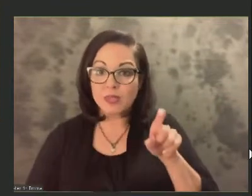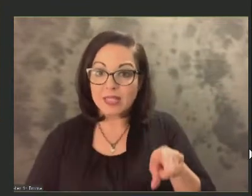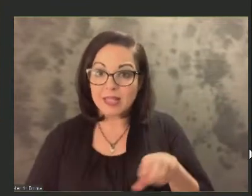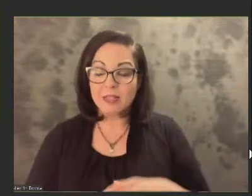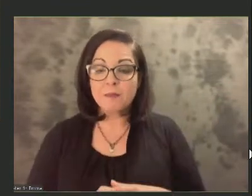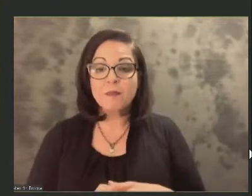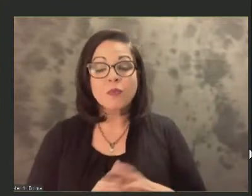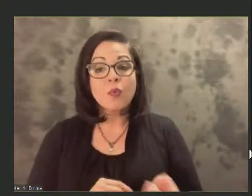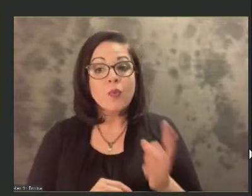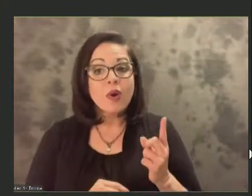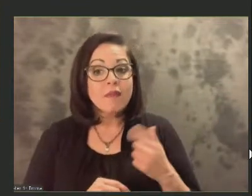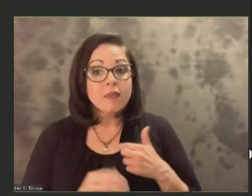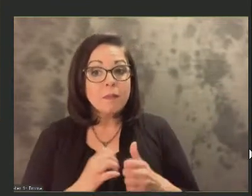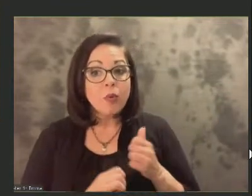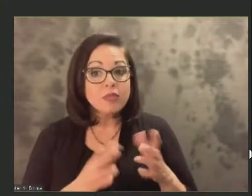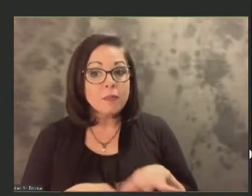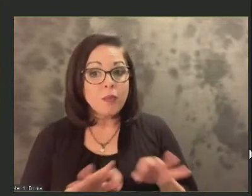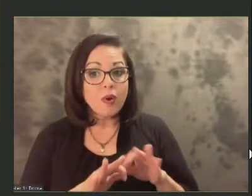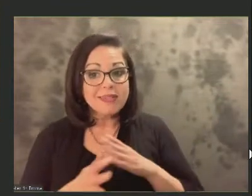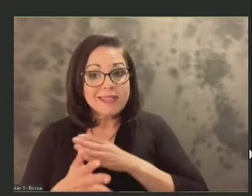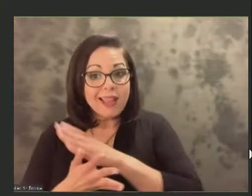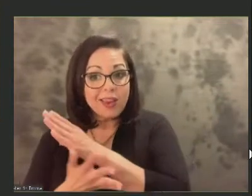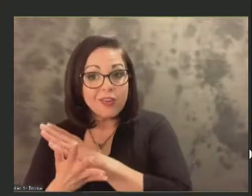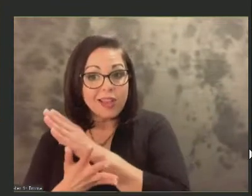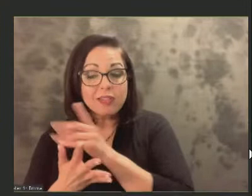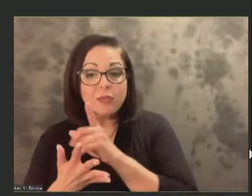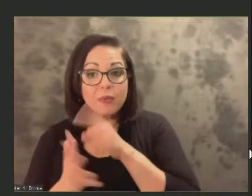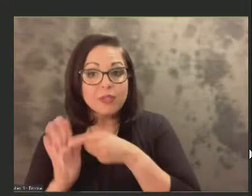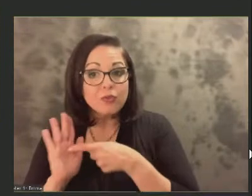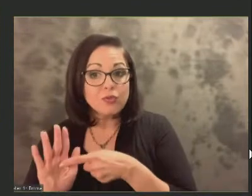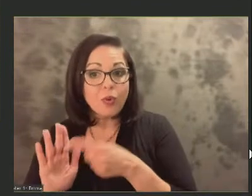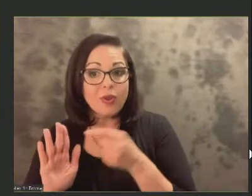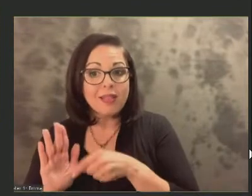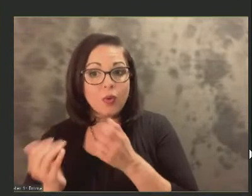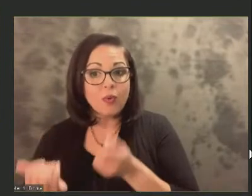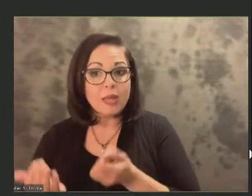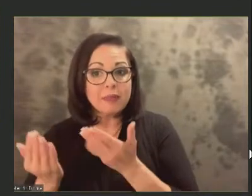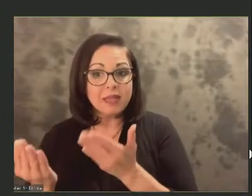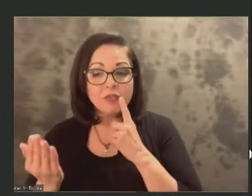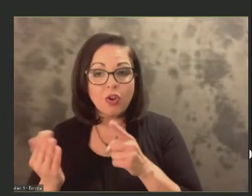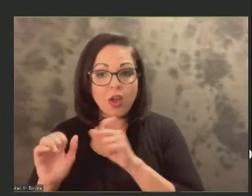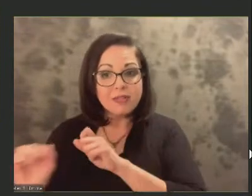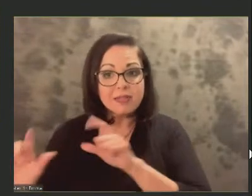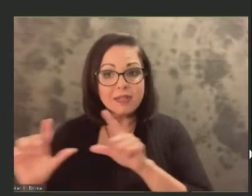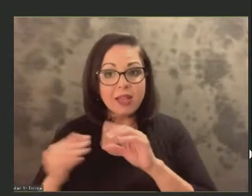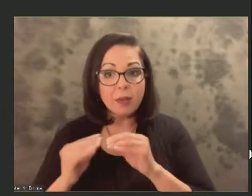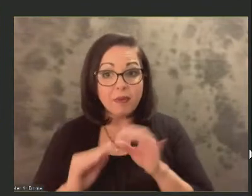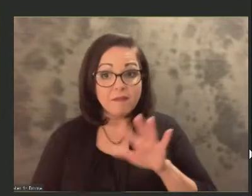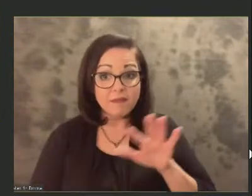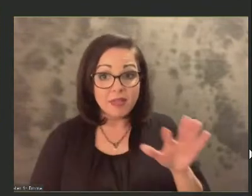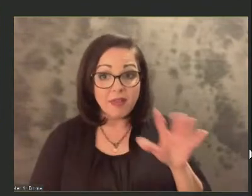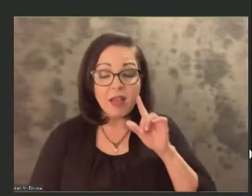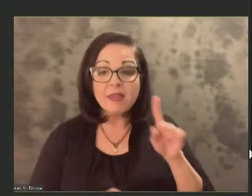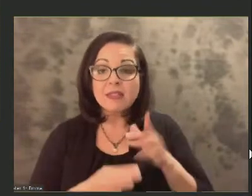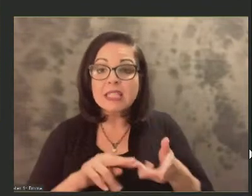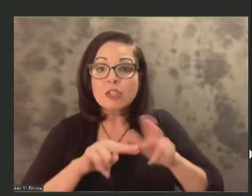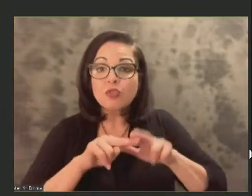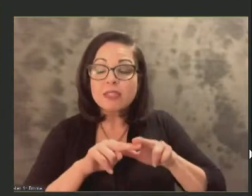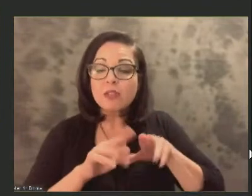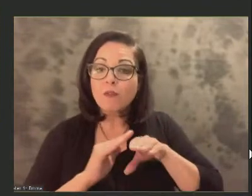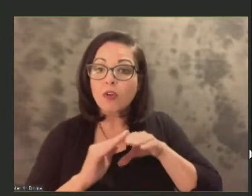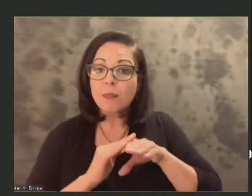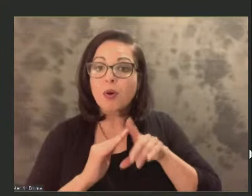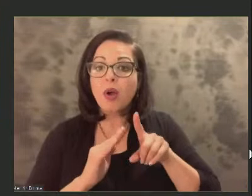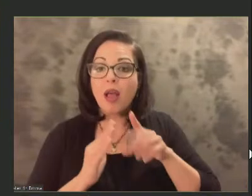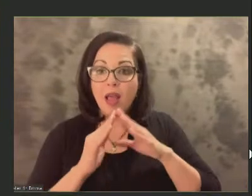one of the important areas, which is reflected in the recommendation on slide 55, increasing affordable, accessible